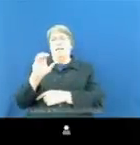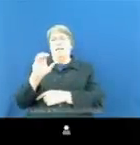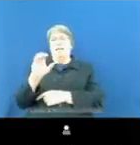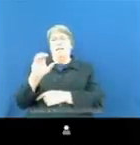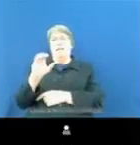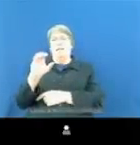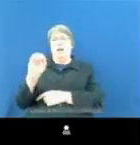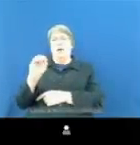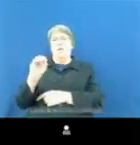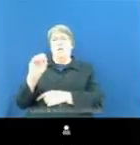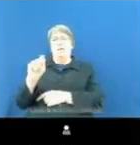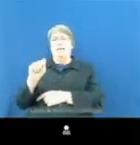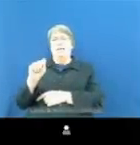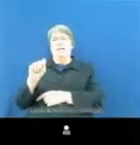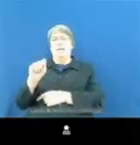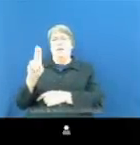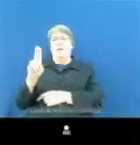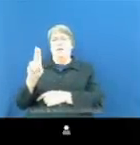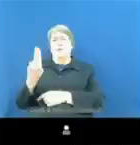S-C-O-T-U-S,